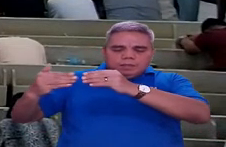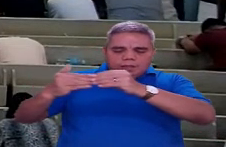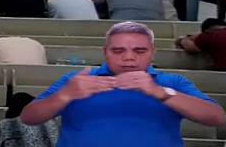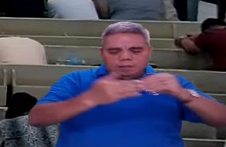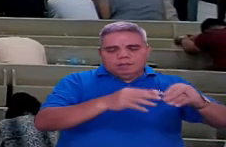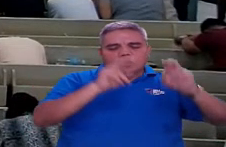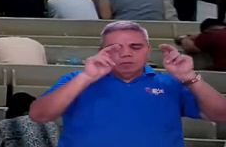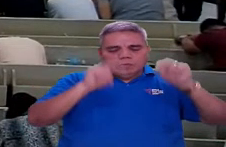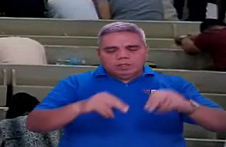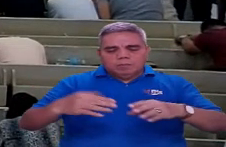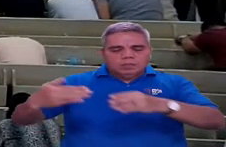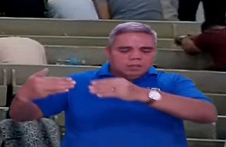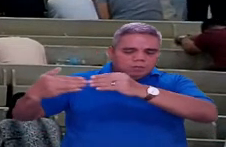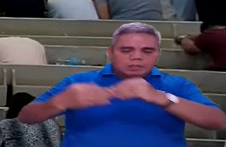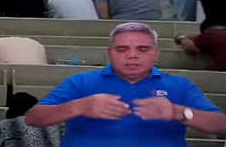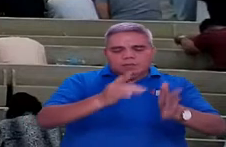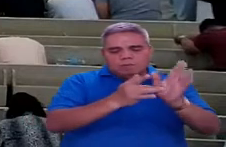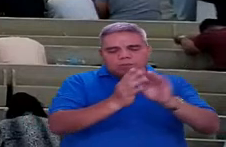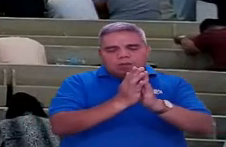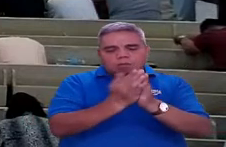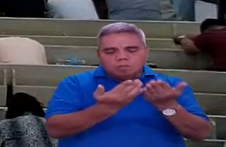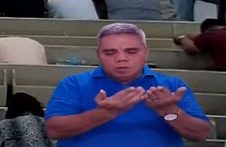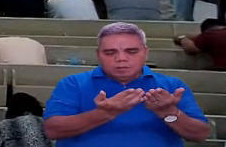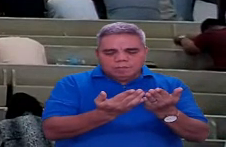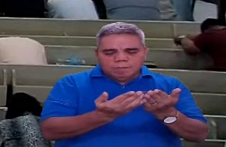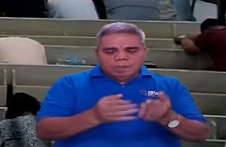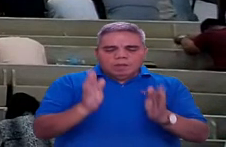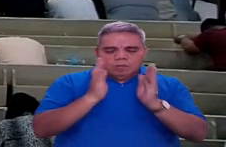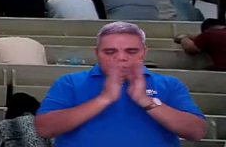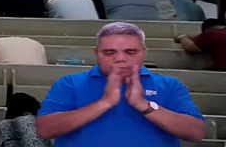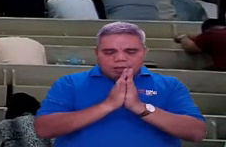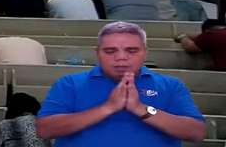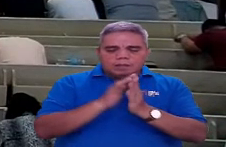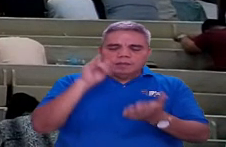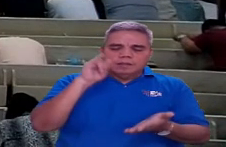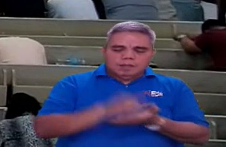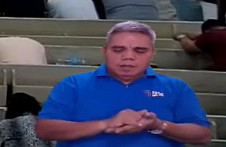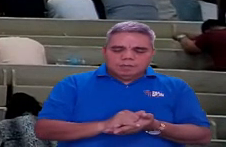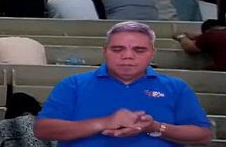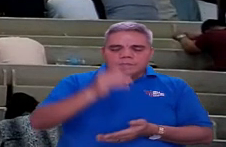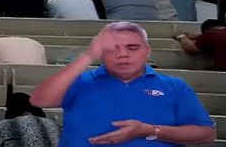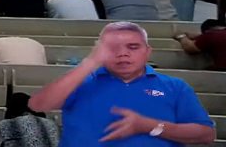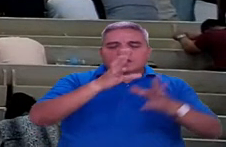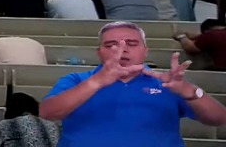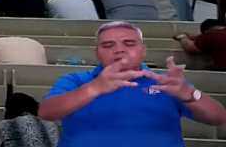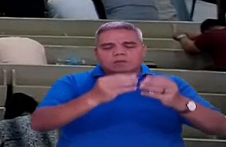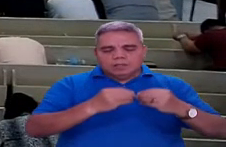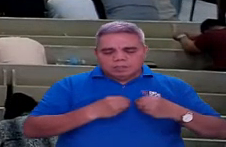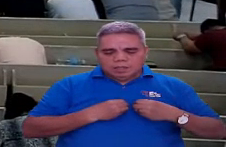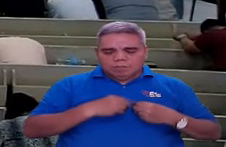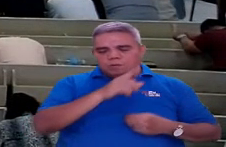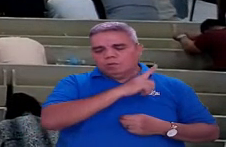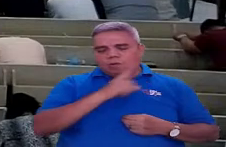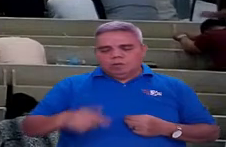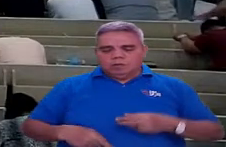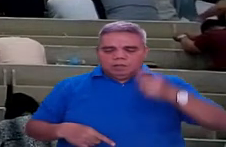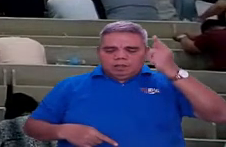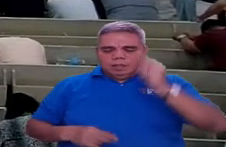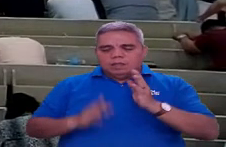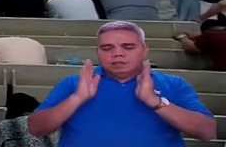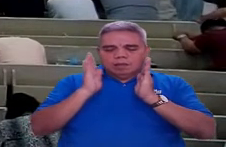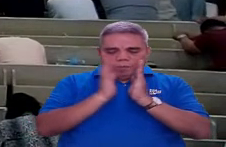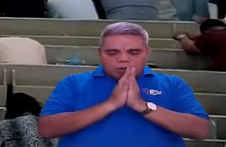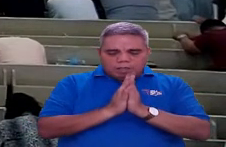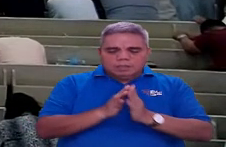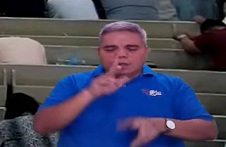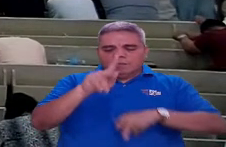guided. We need to be directed from your word. Lord, I pray that you will receive, O Lord God, the